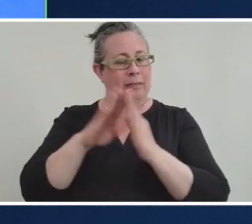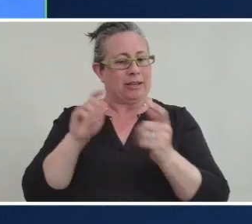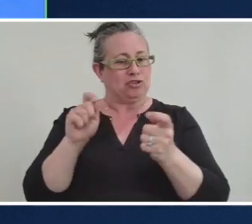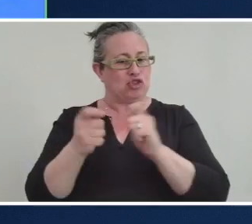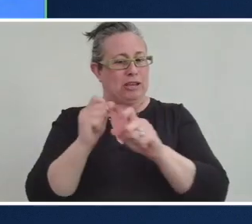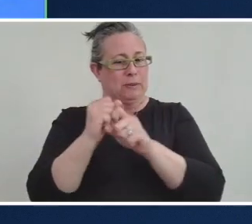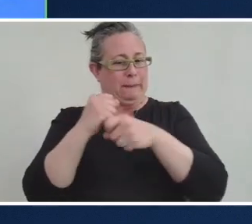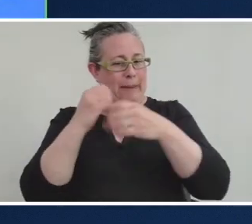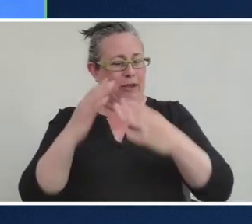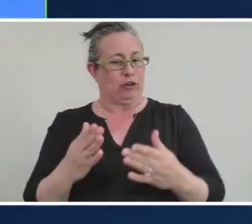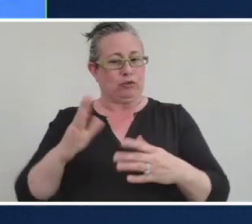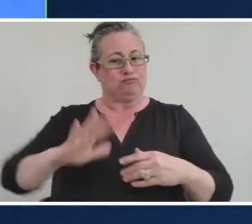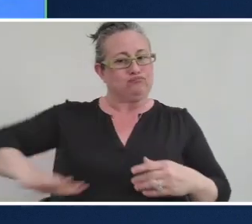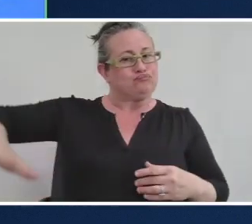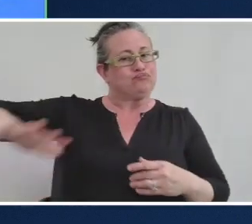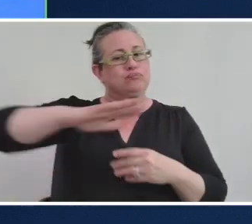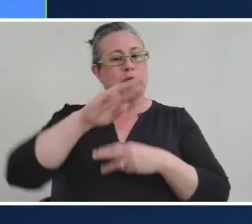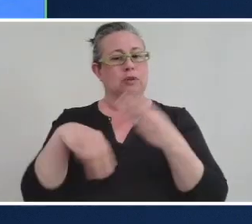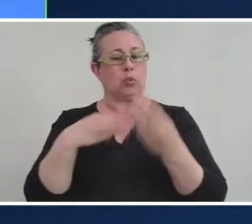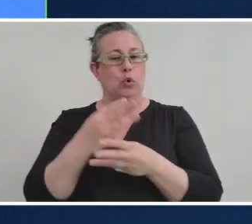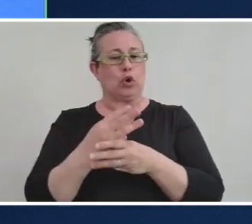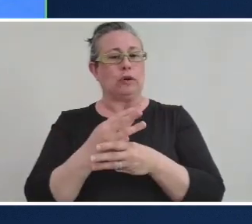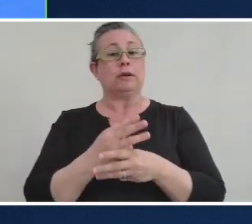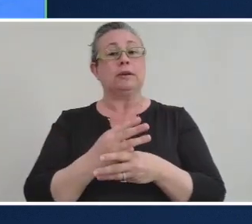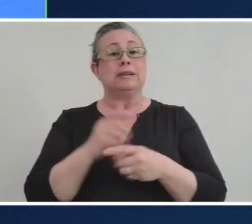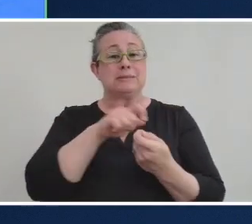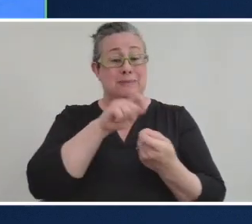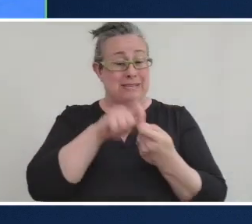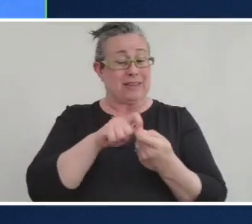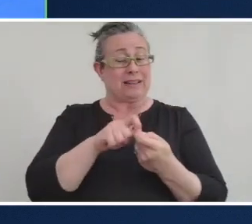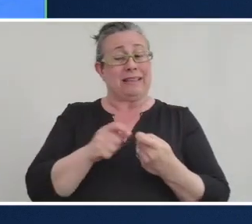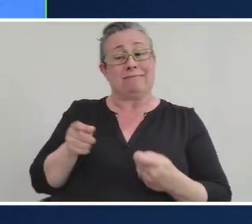world, particularly these three folks who